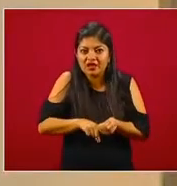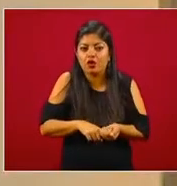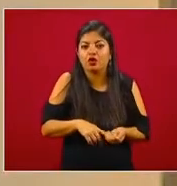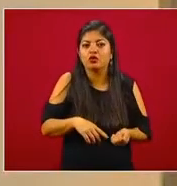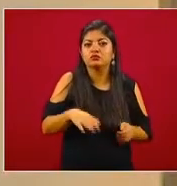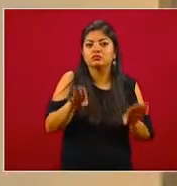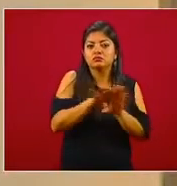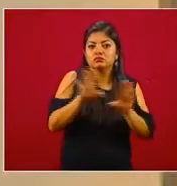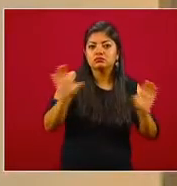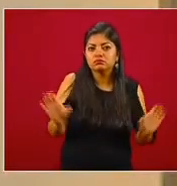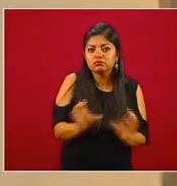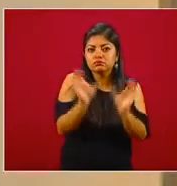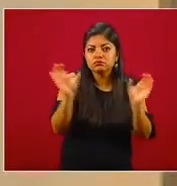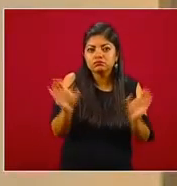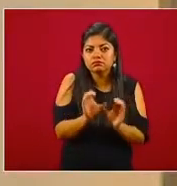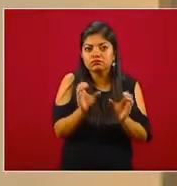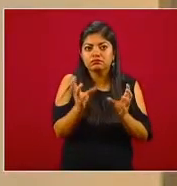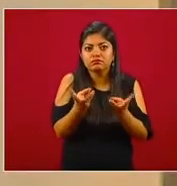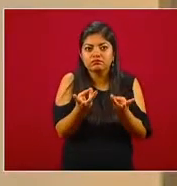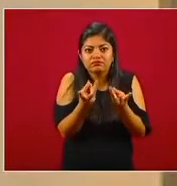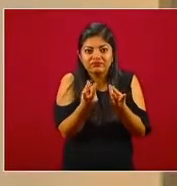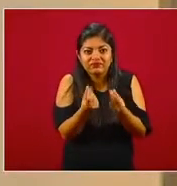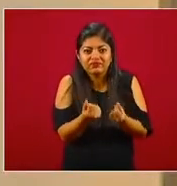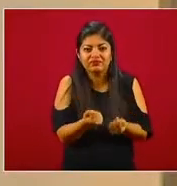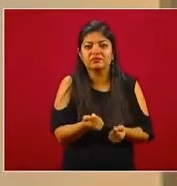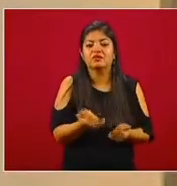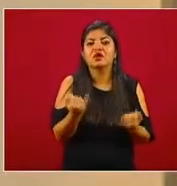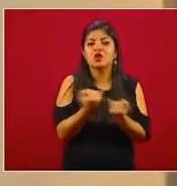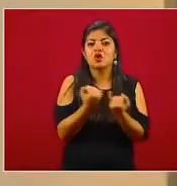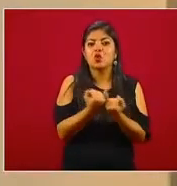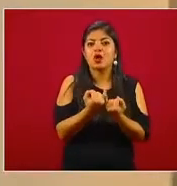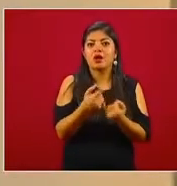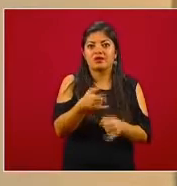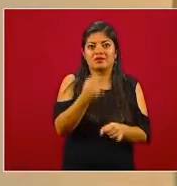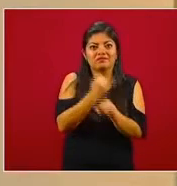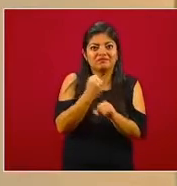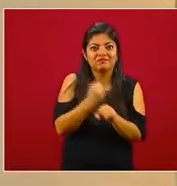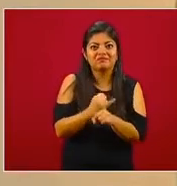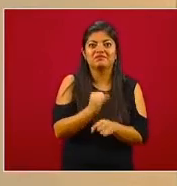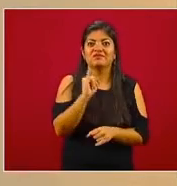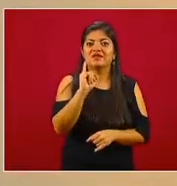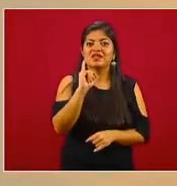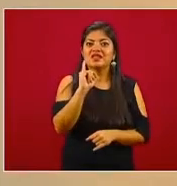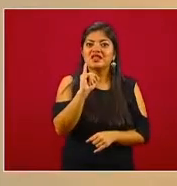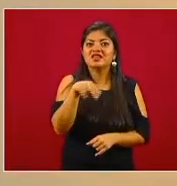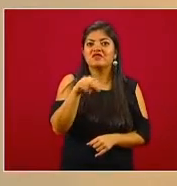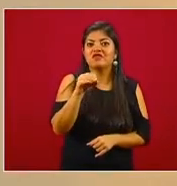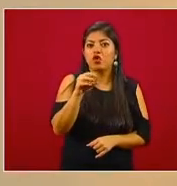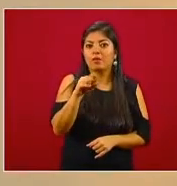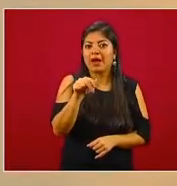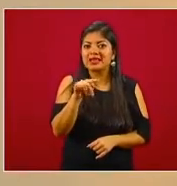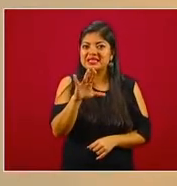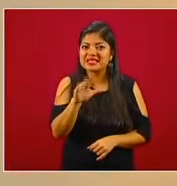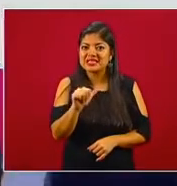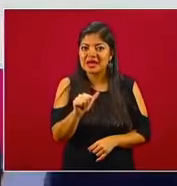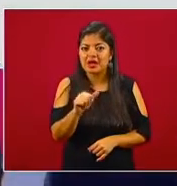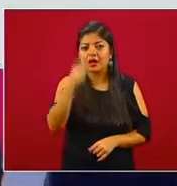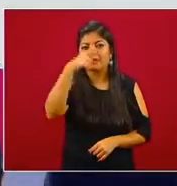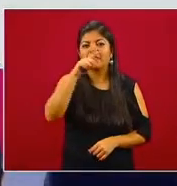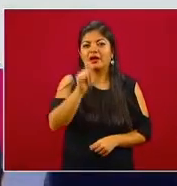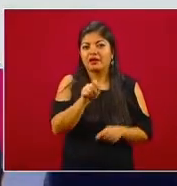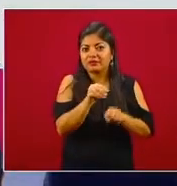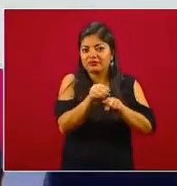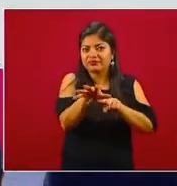and colleagues who have experience in mathematics or simulation,